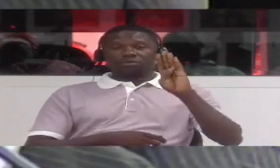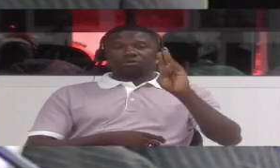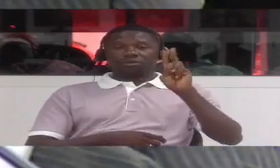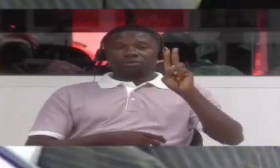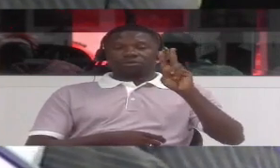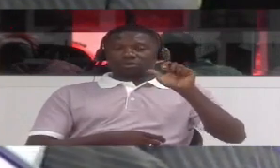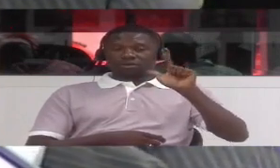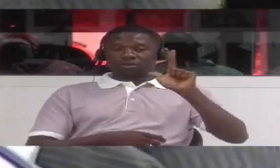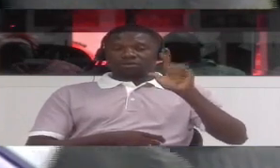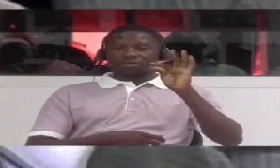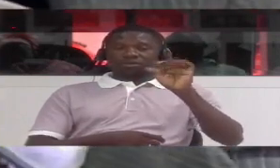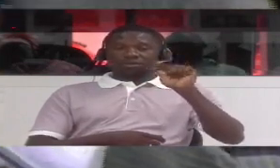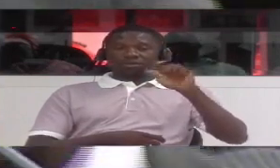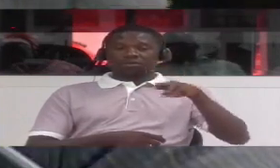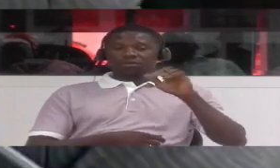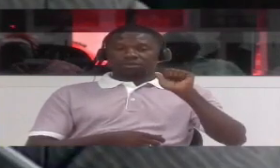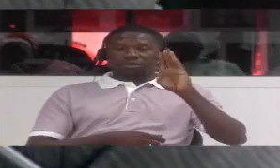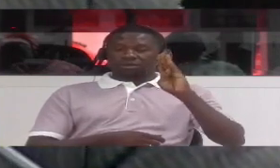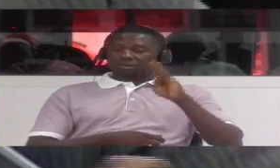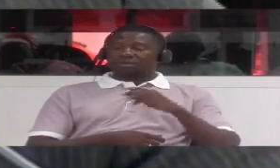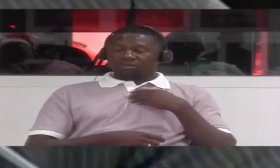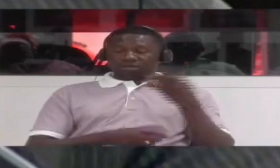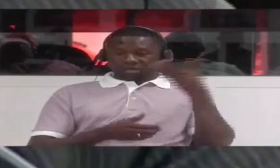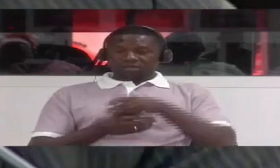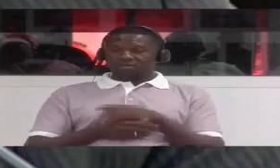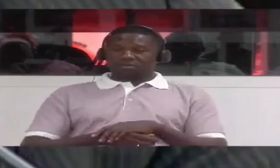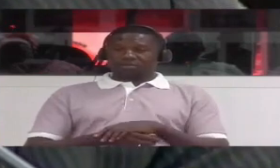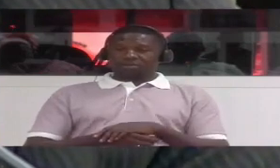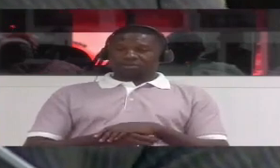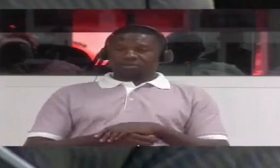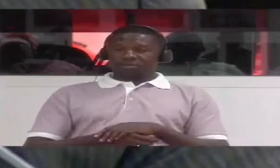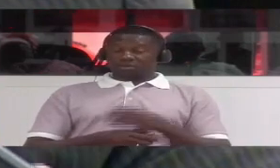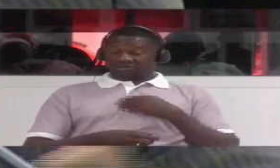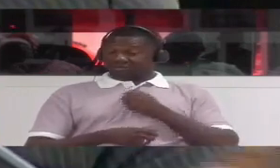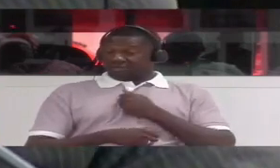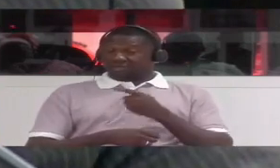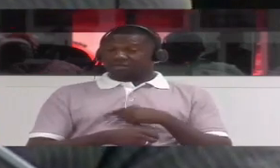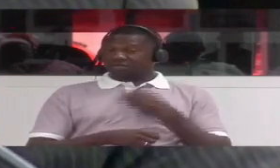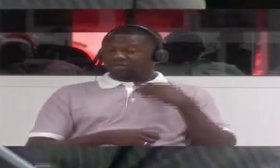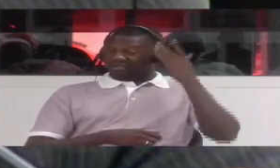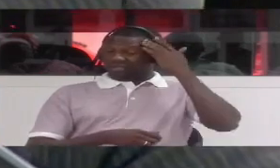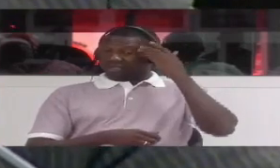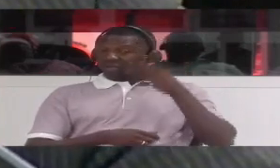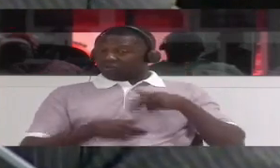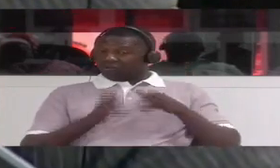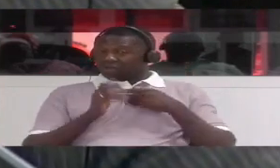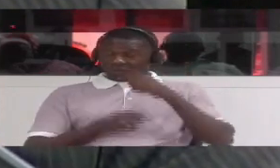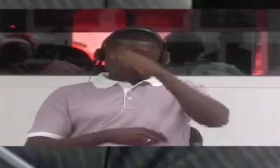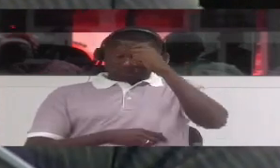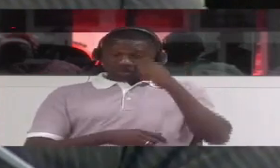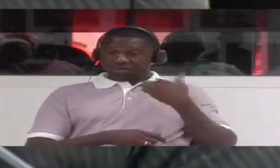very, very terrific night for me because, you know, I was learning the ways they walked from people who have been there and from the books,